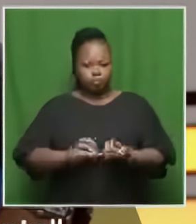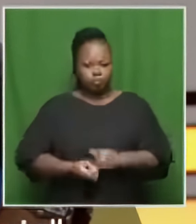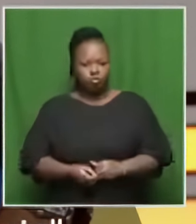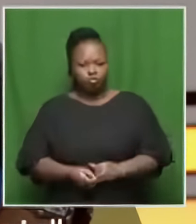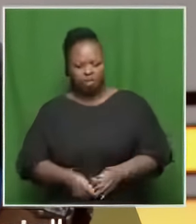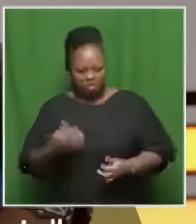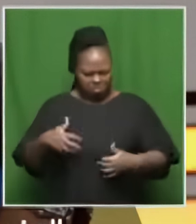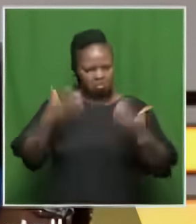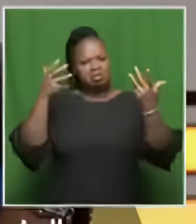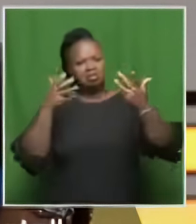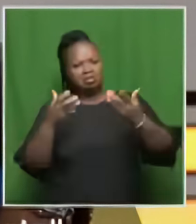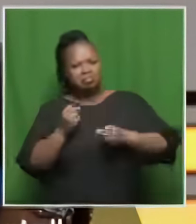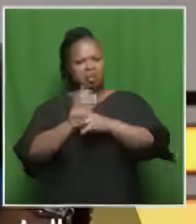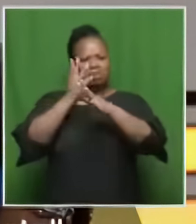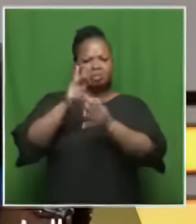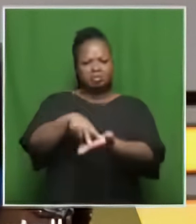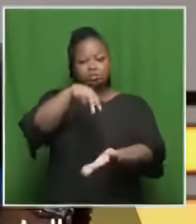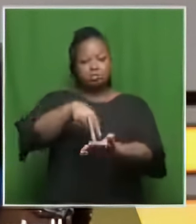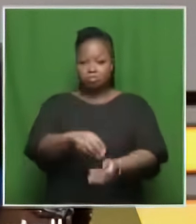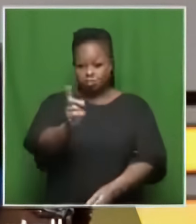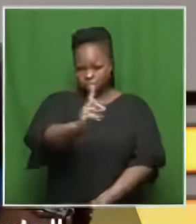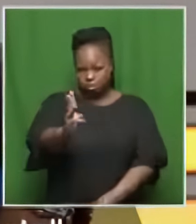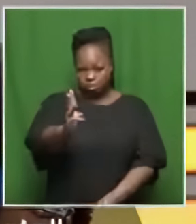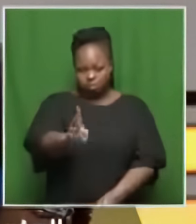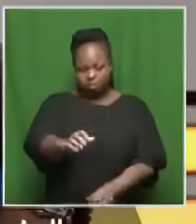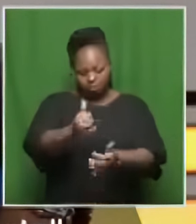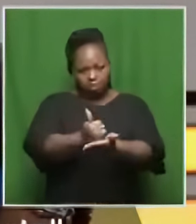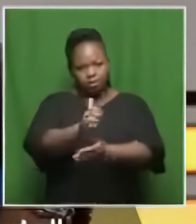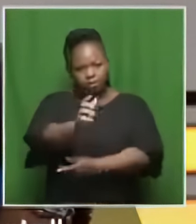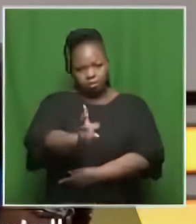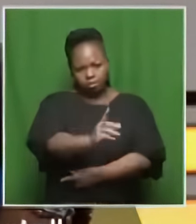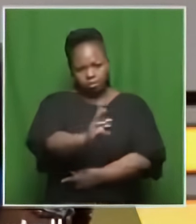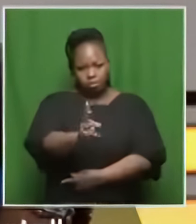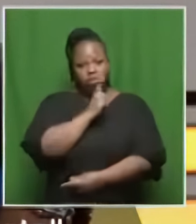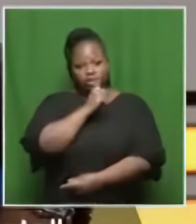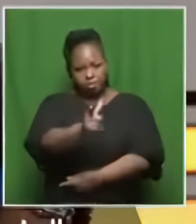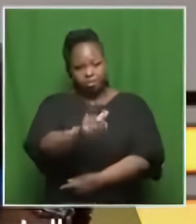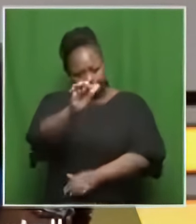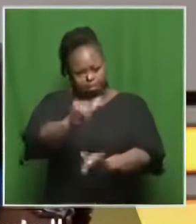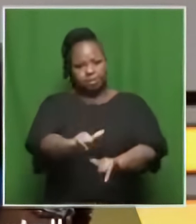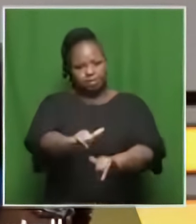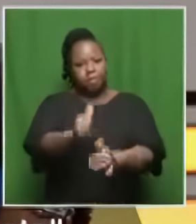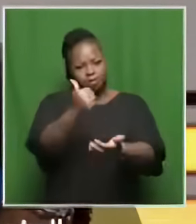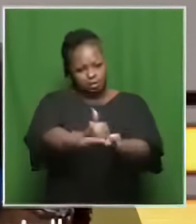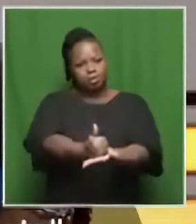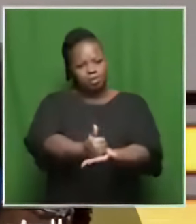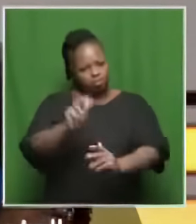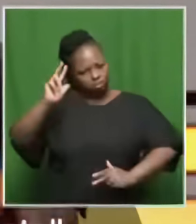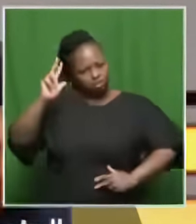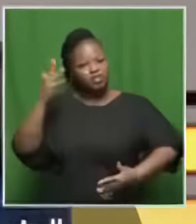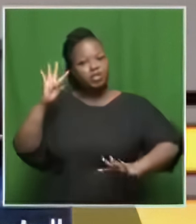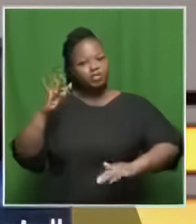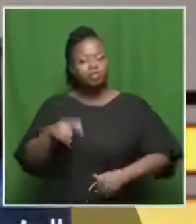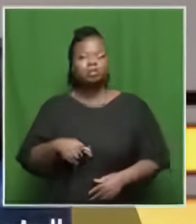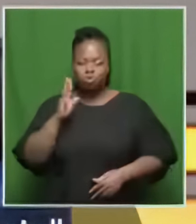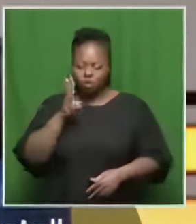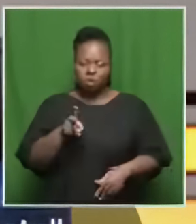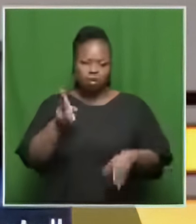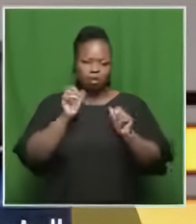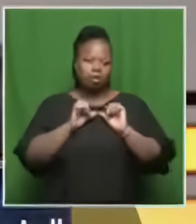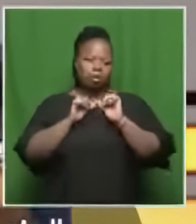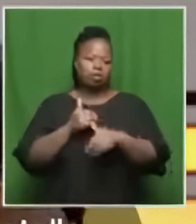to throw tantrums and stand up, we're going to tell him, sit down. You're not going anywhere, sit down. You have taken an oath and you're going to